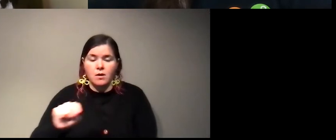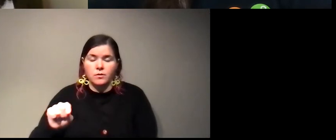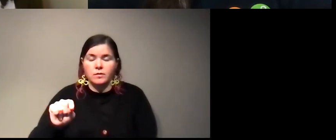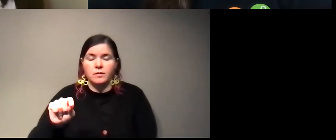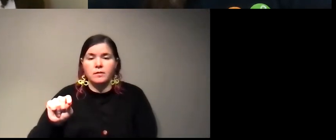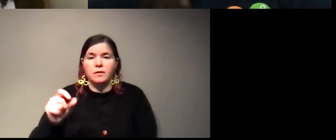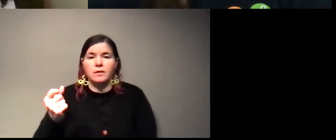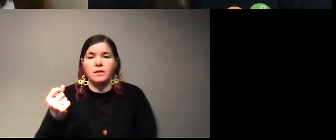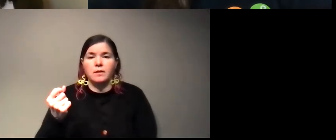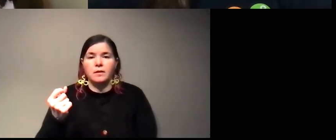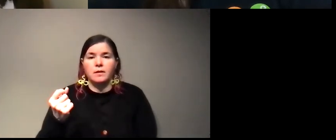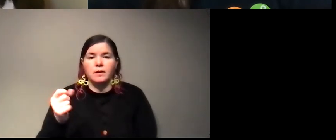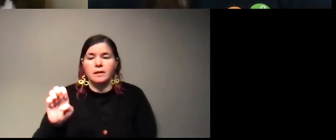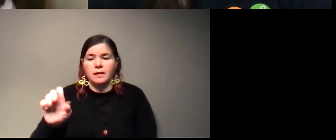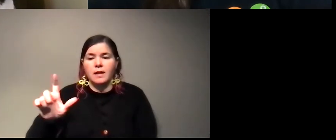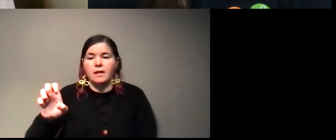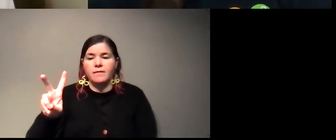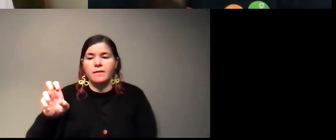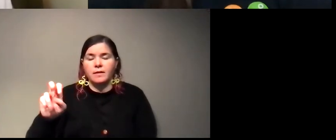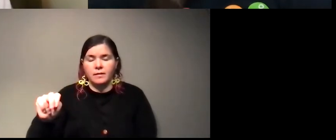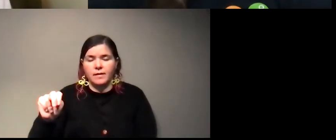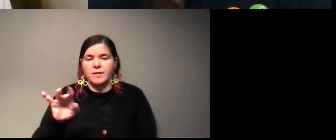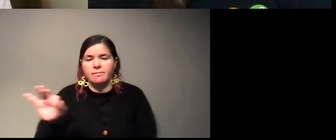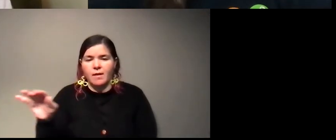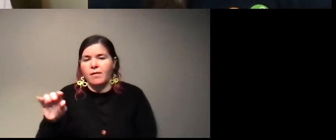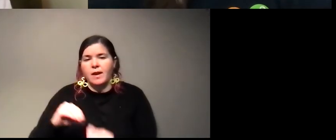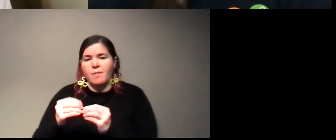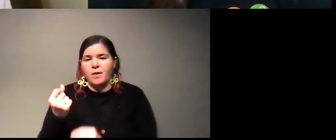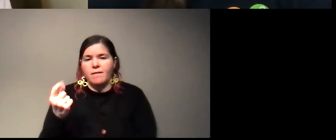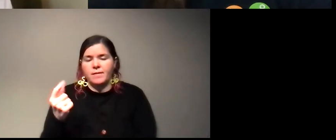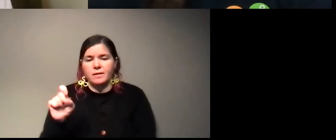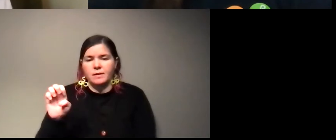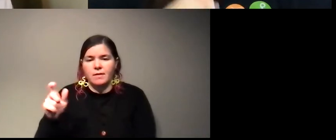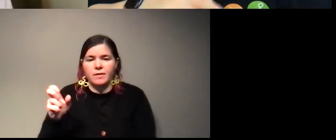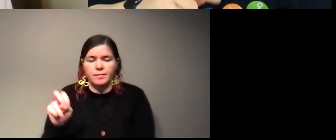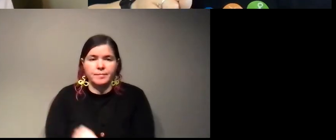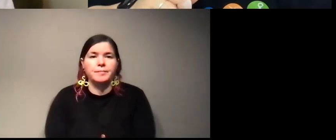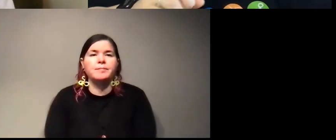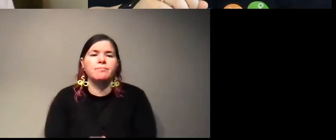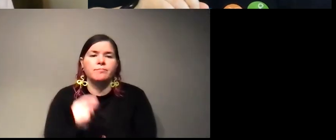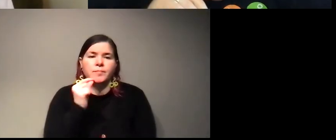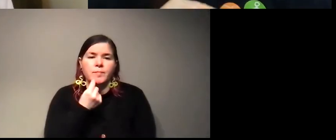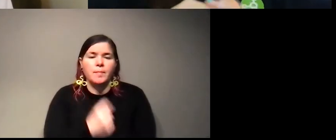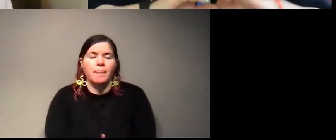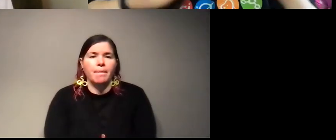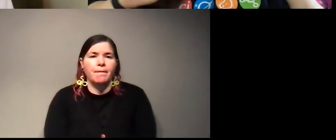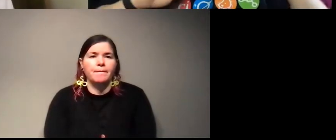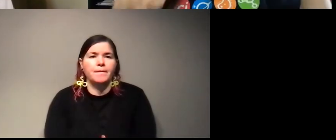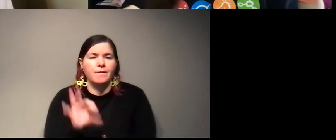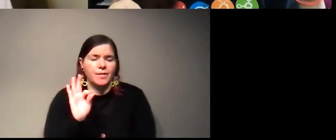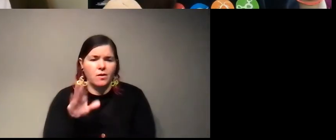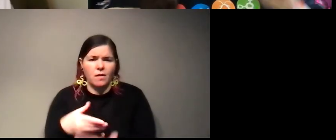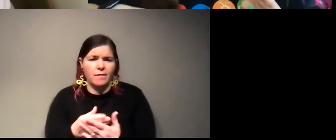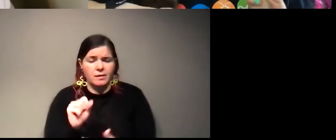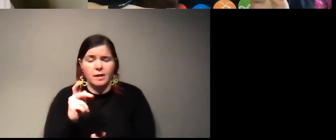Devin_11, but 11's all spelled out in the how you spell 11. So that's where I am on Twitter. Very cool. And you can find all that on the